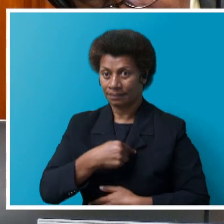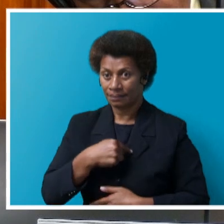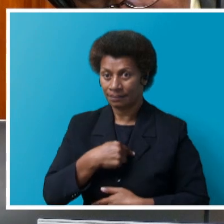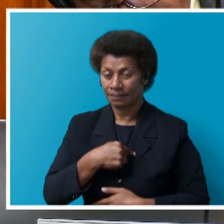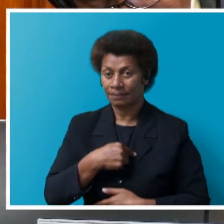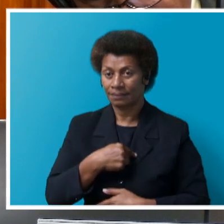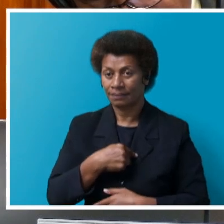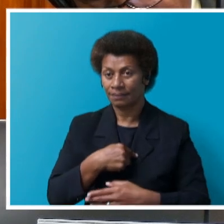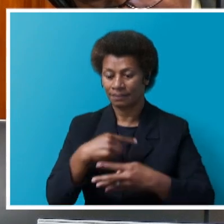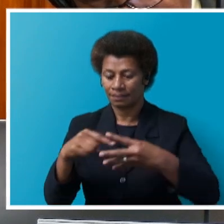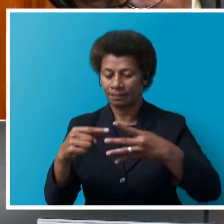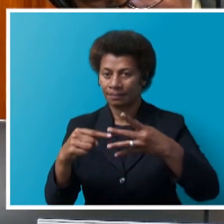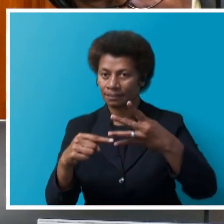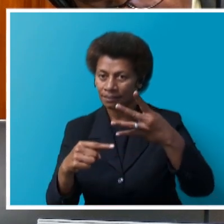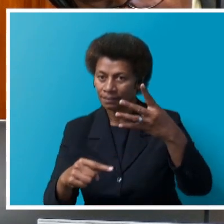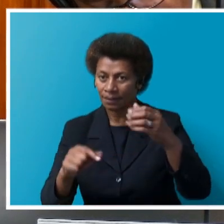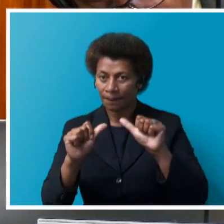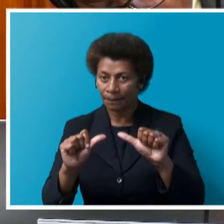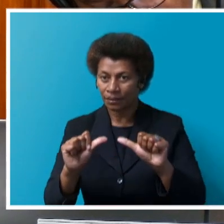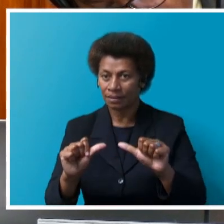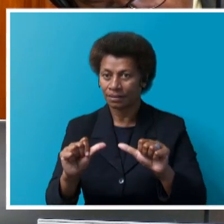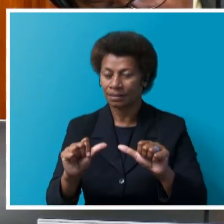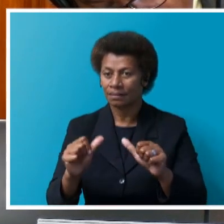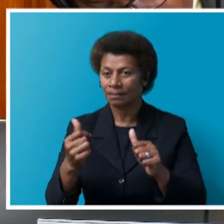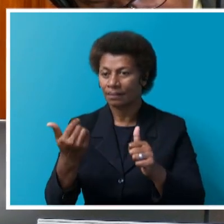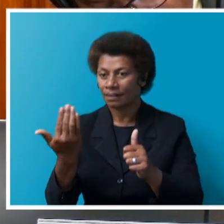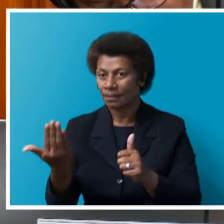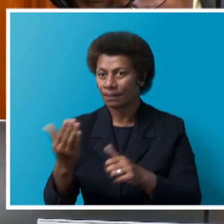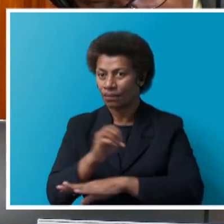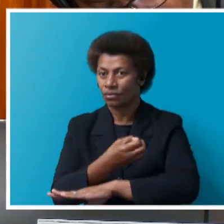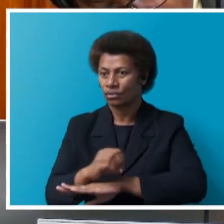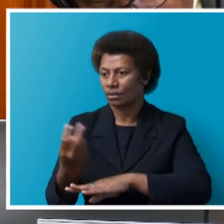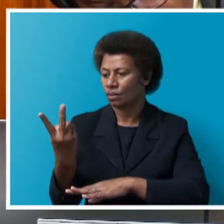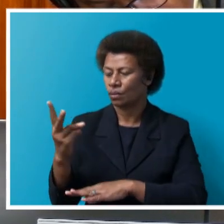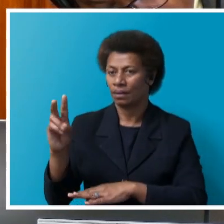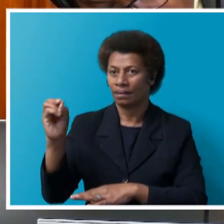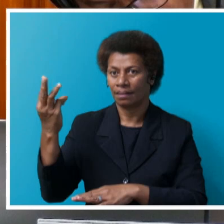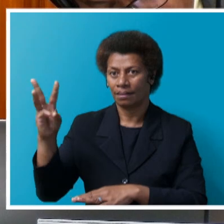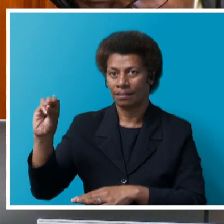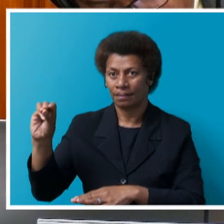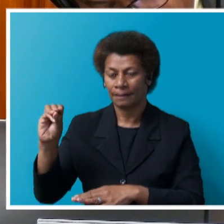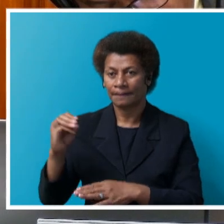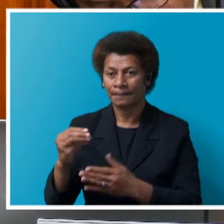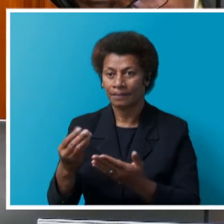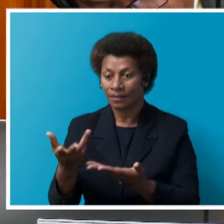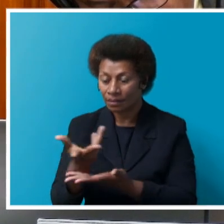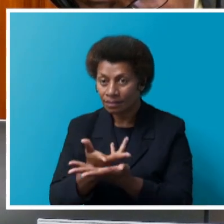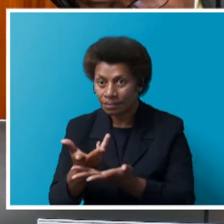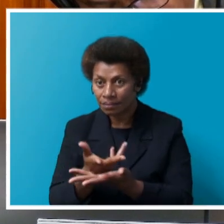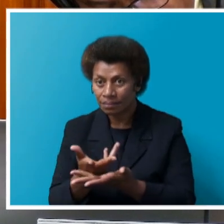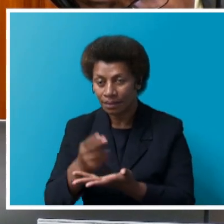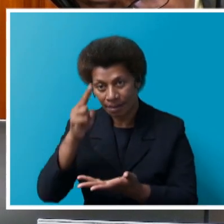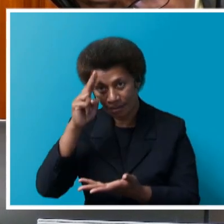for preservation and protection of 30% of our ocean by 2030. We are convening a national dialogue this month to